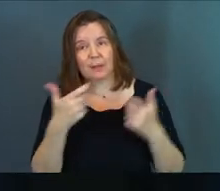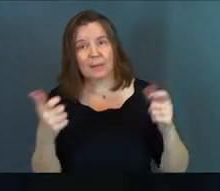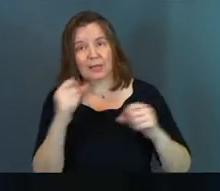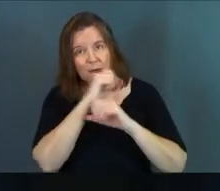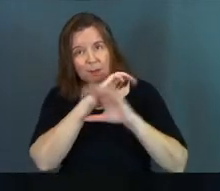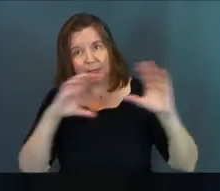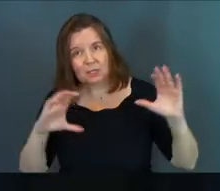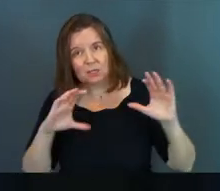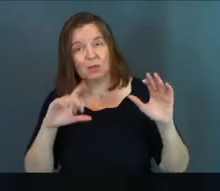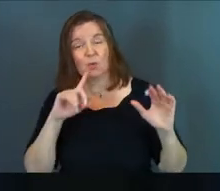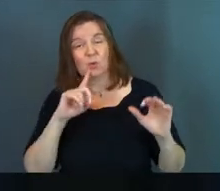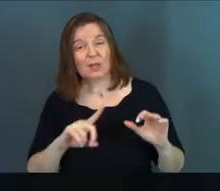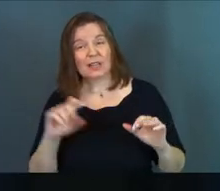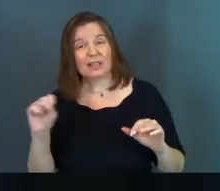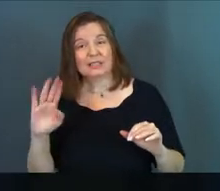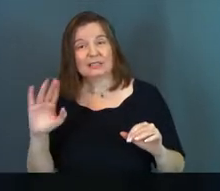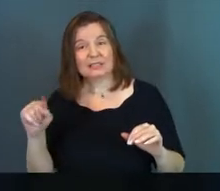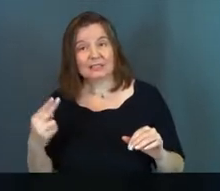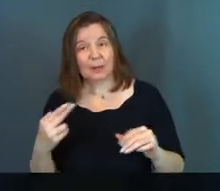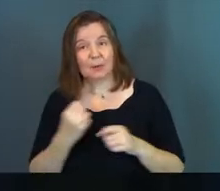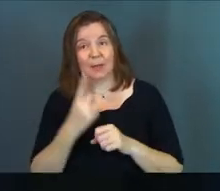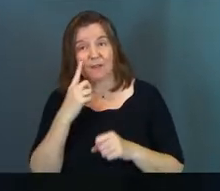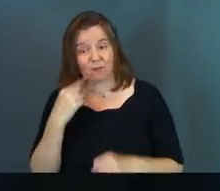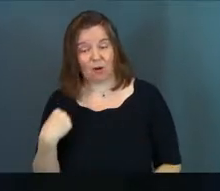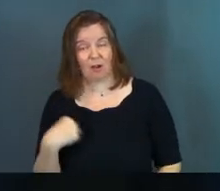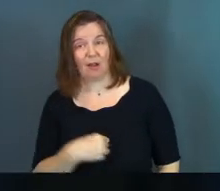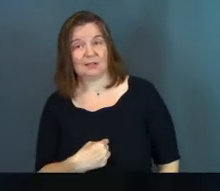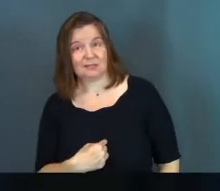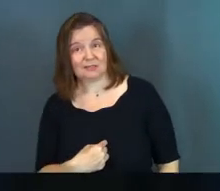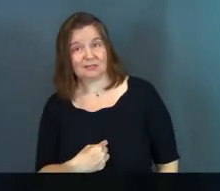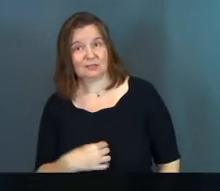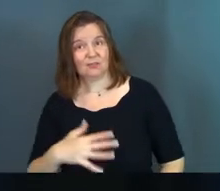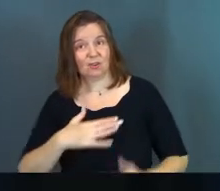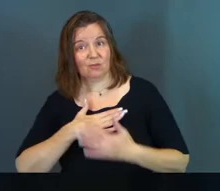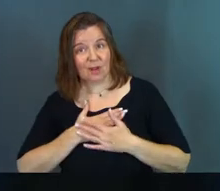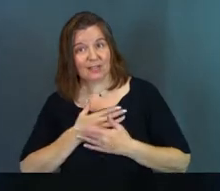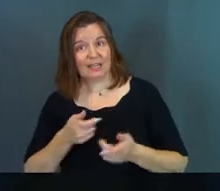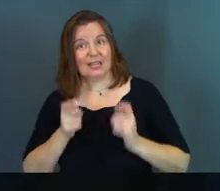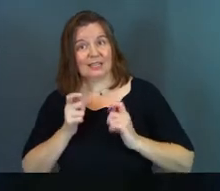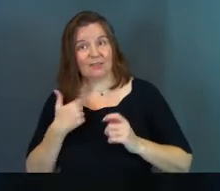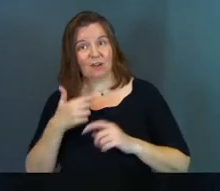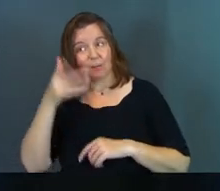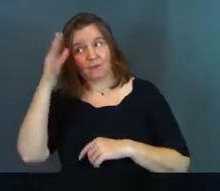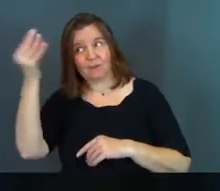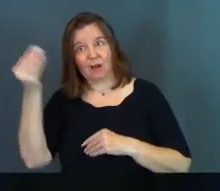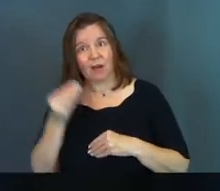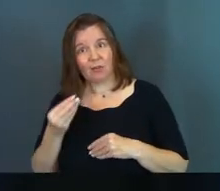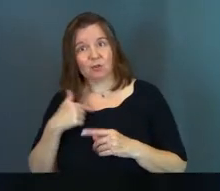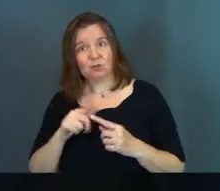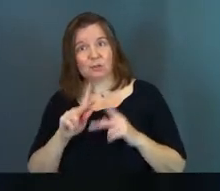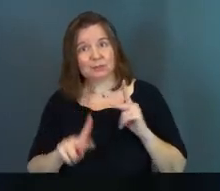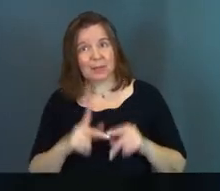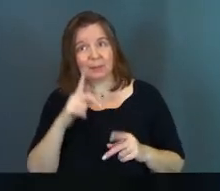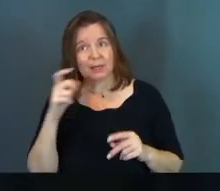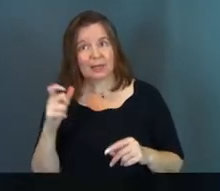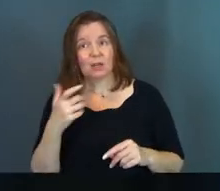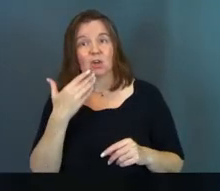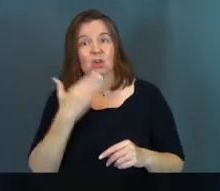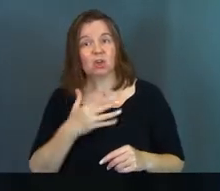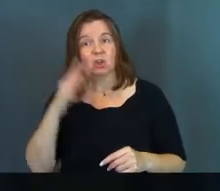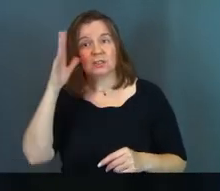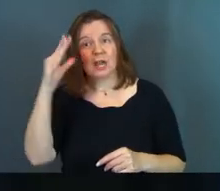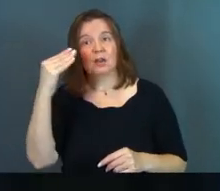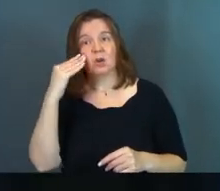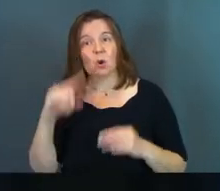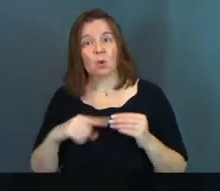this. The Sabbath was actually made for us, period. The Sabbath was made as a gift from our Father to his people because a good